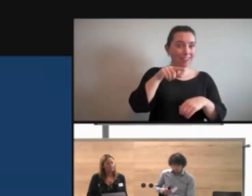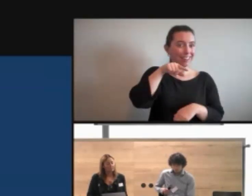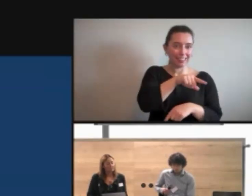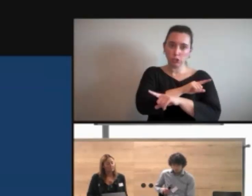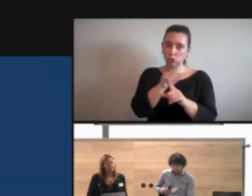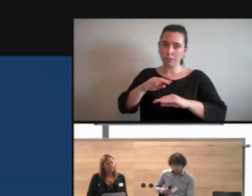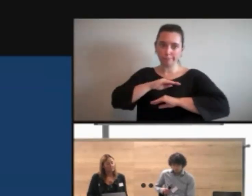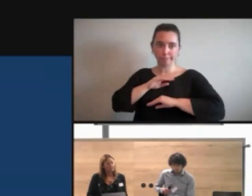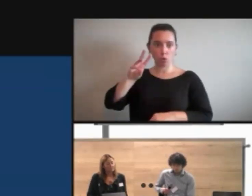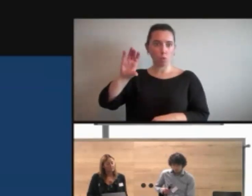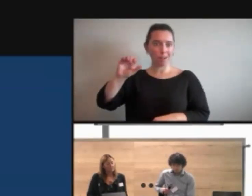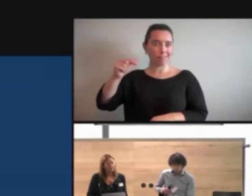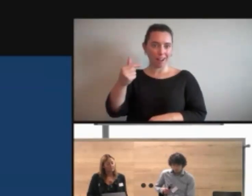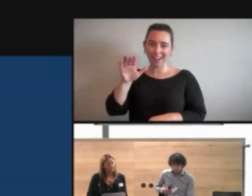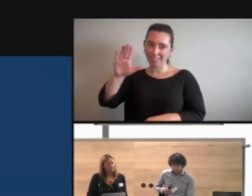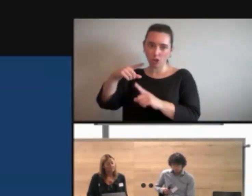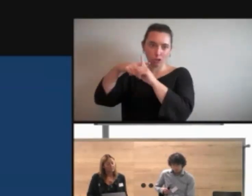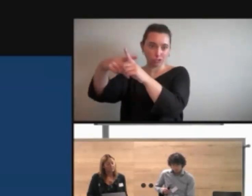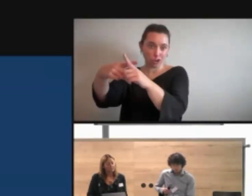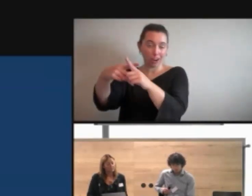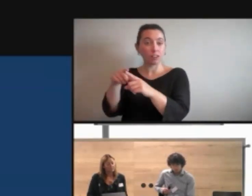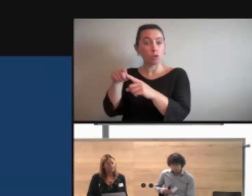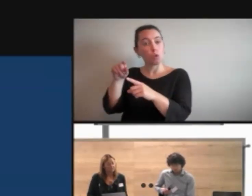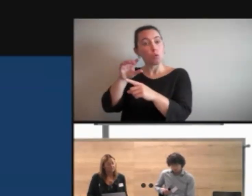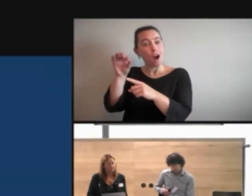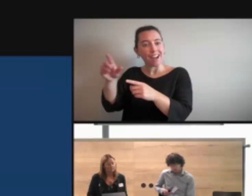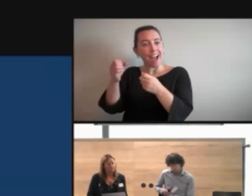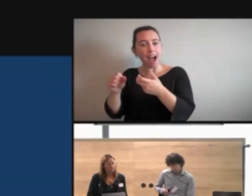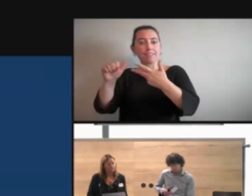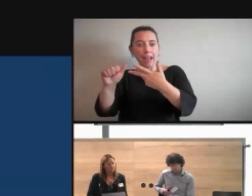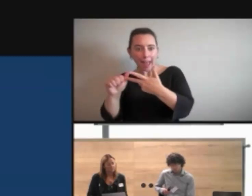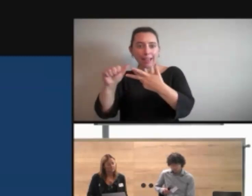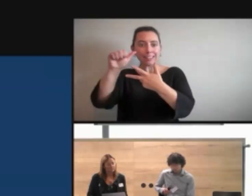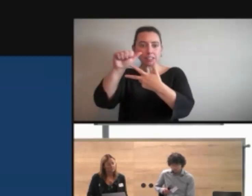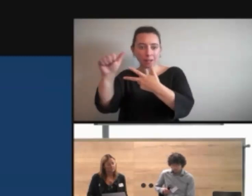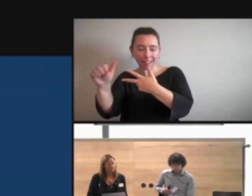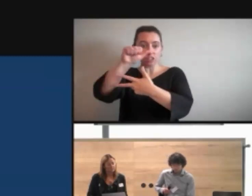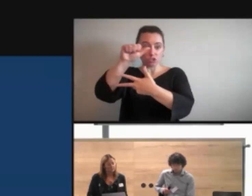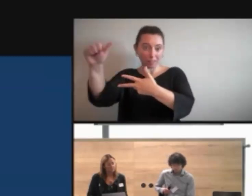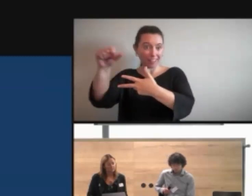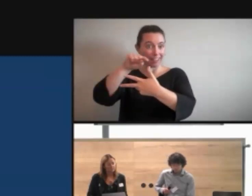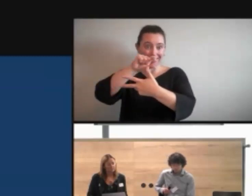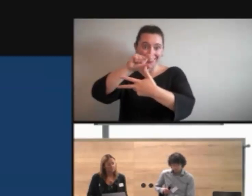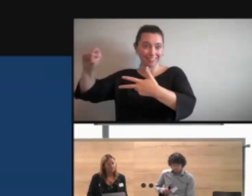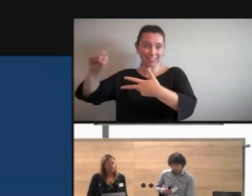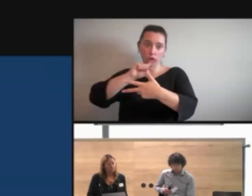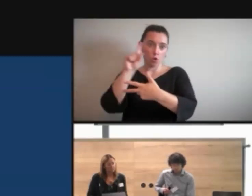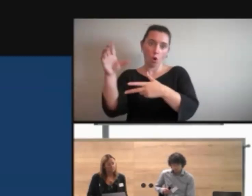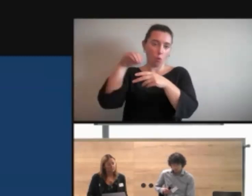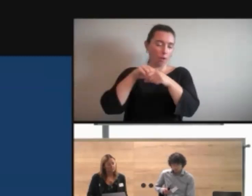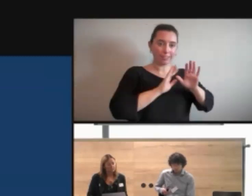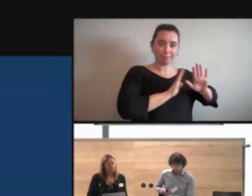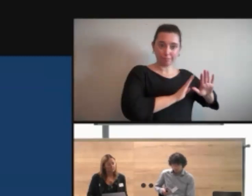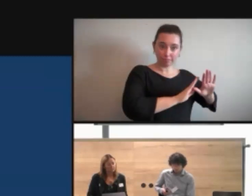size, as it's a level AAA requirement in version 2.1, and it's out of scope. However, when the standard becomes